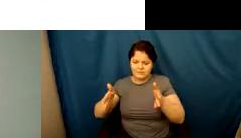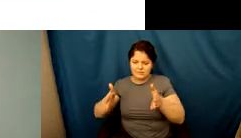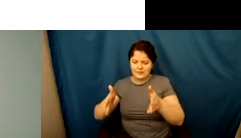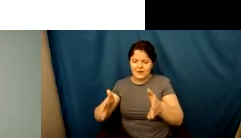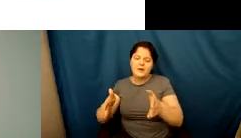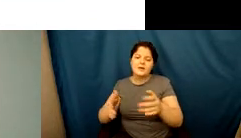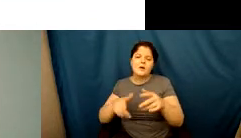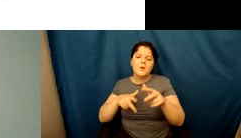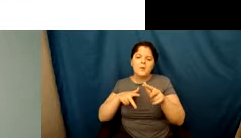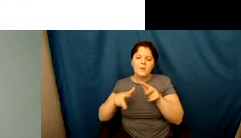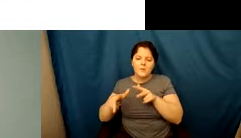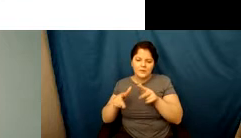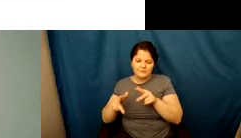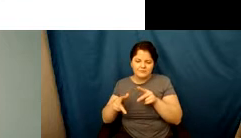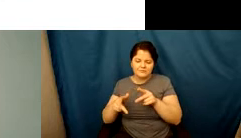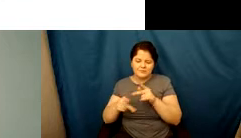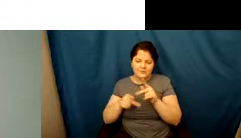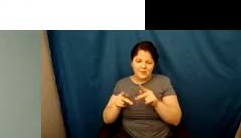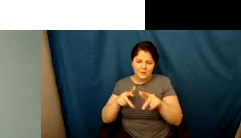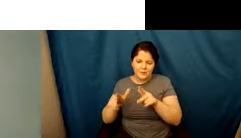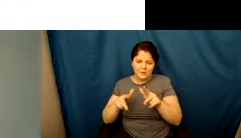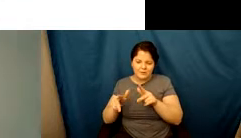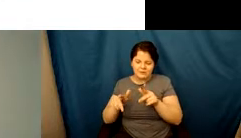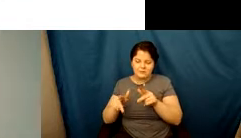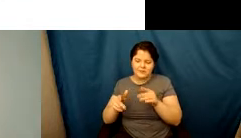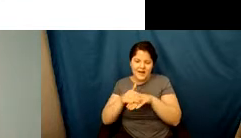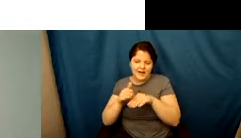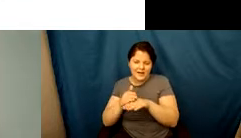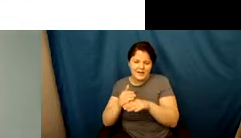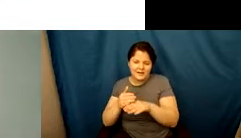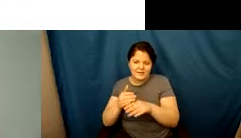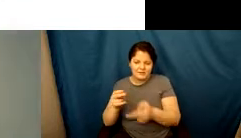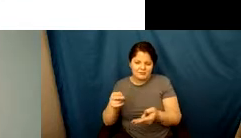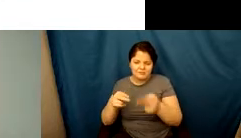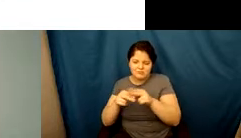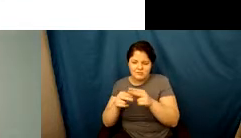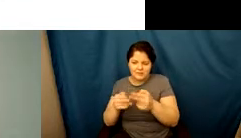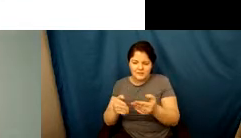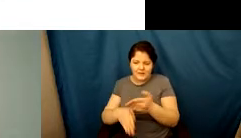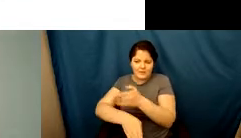access at the crosswalk there at